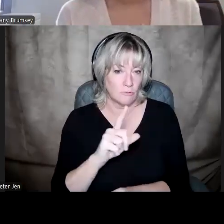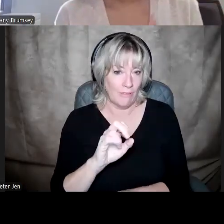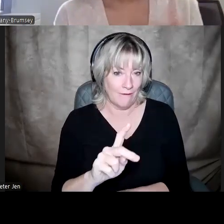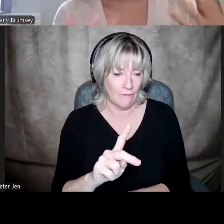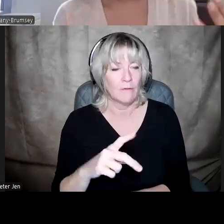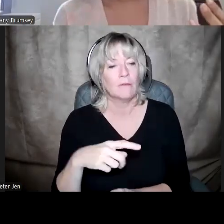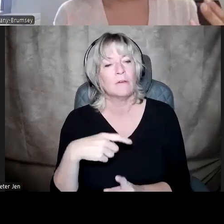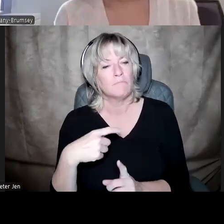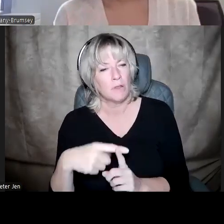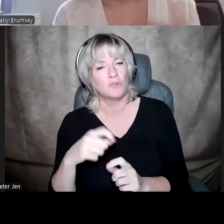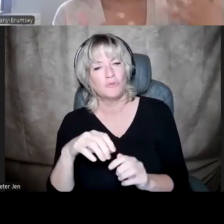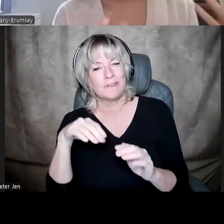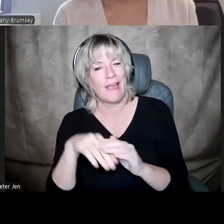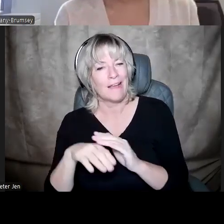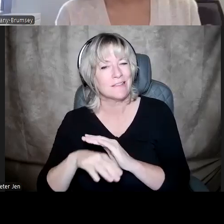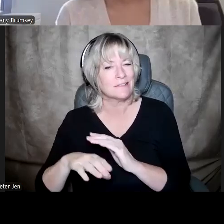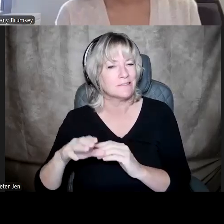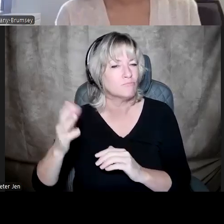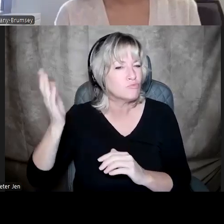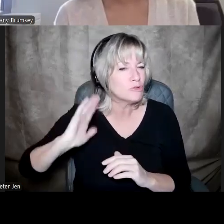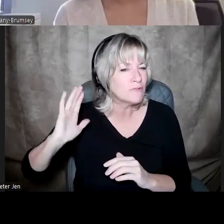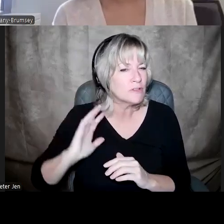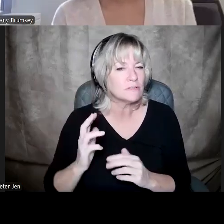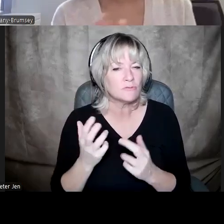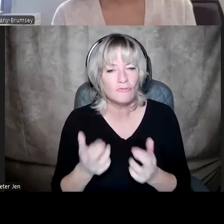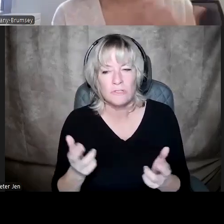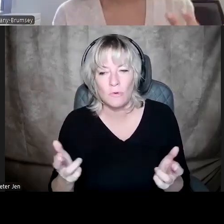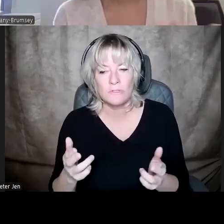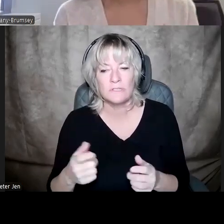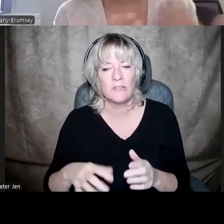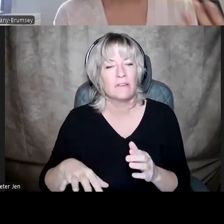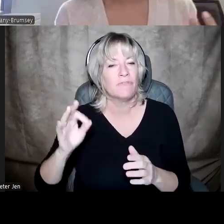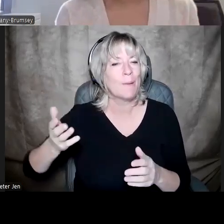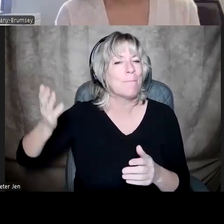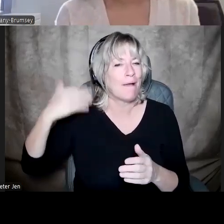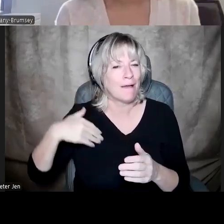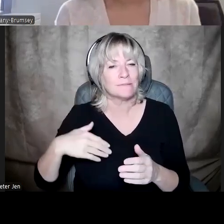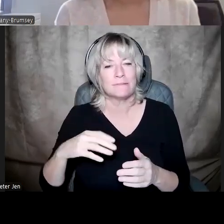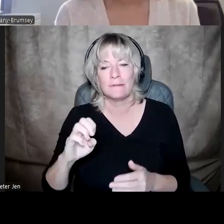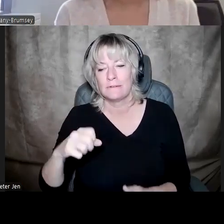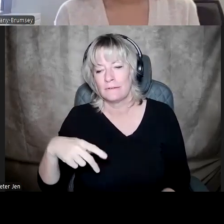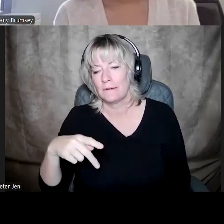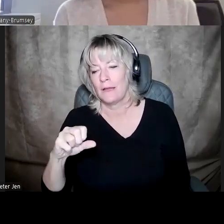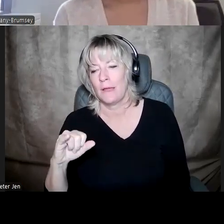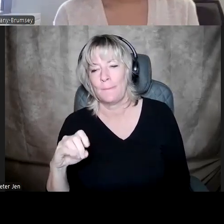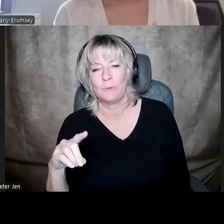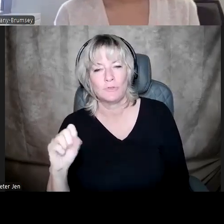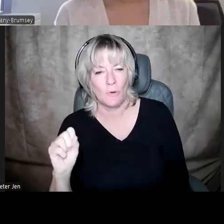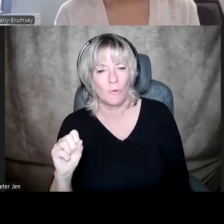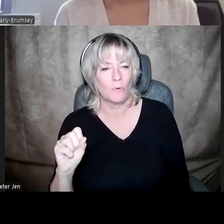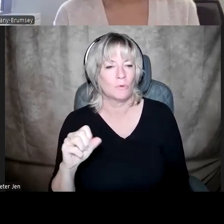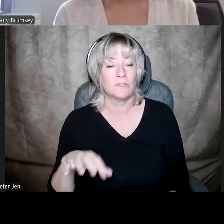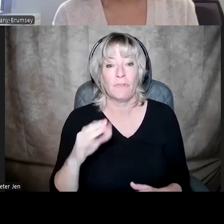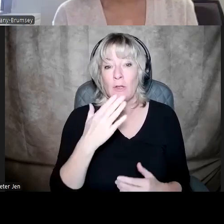the previous resources, find the previous episodes, look for articles. Fantastic resource to share